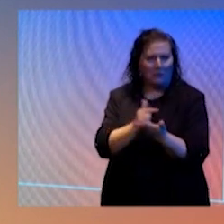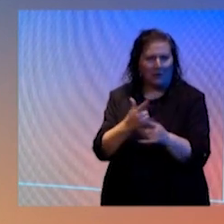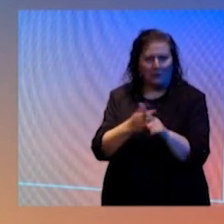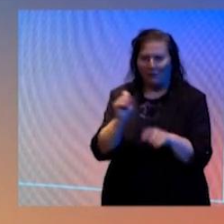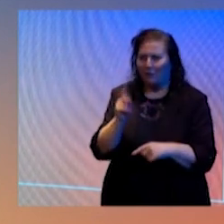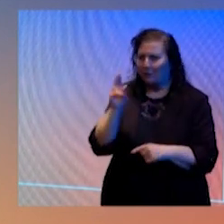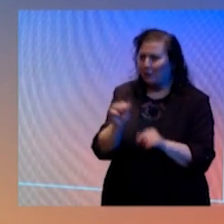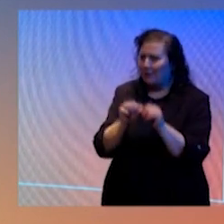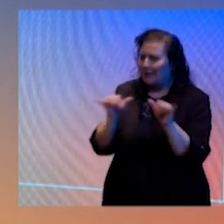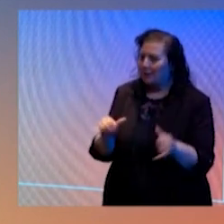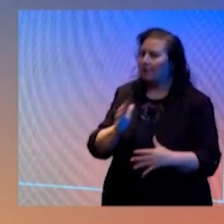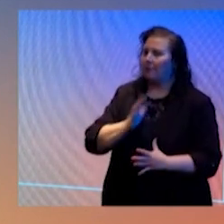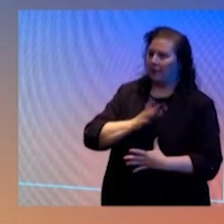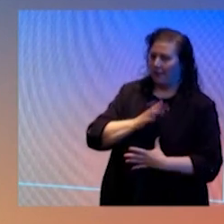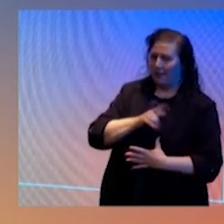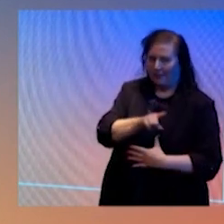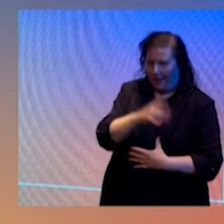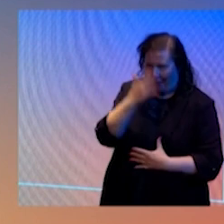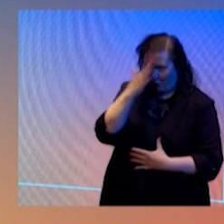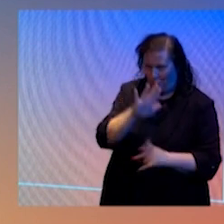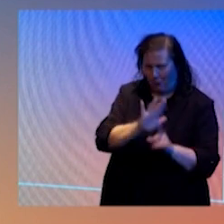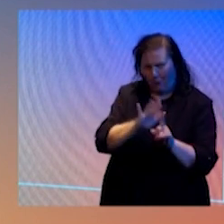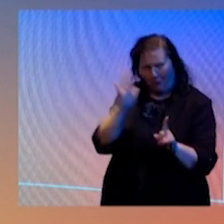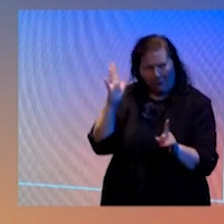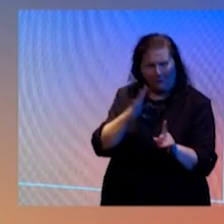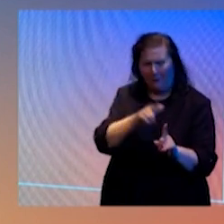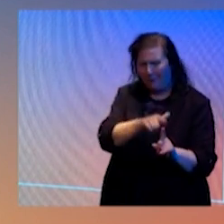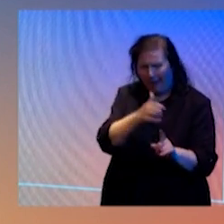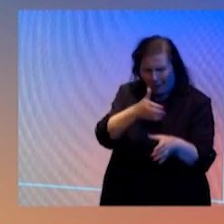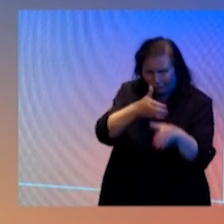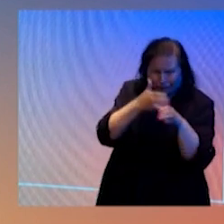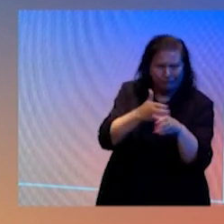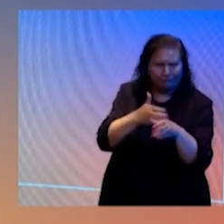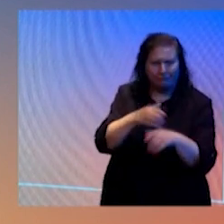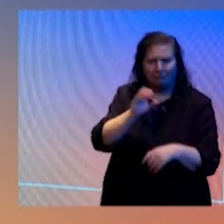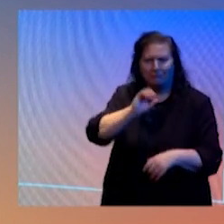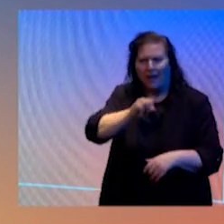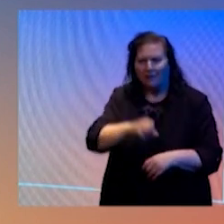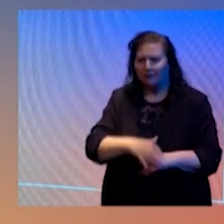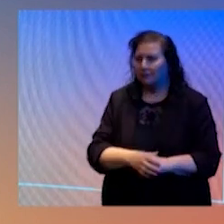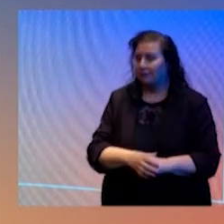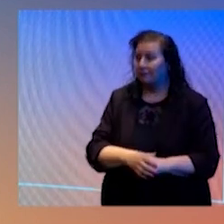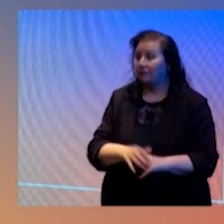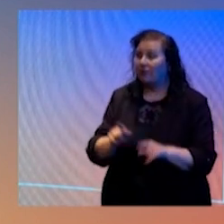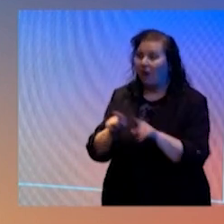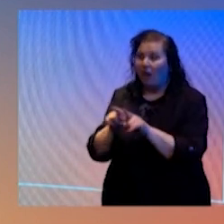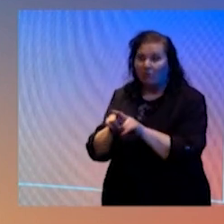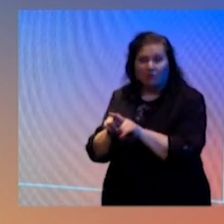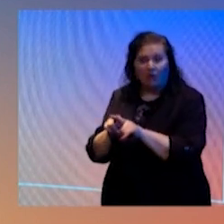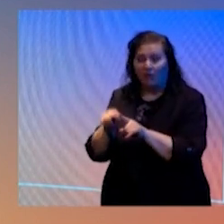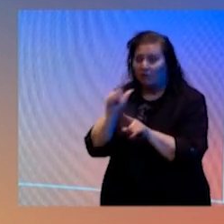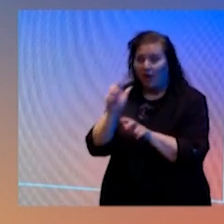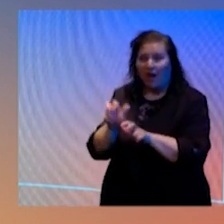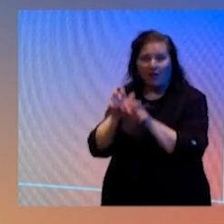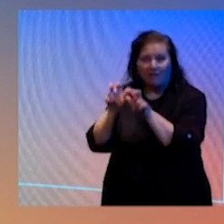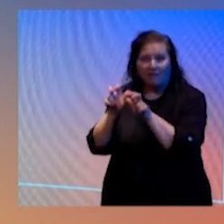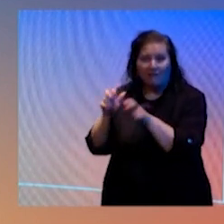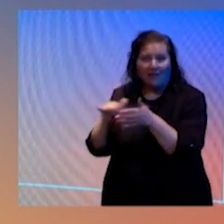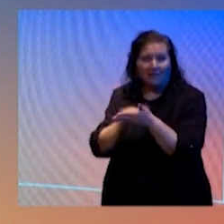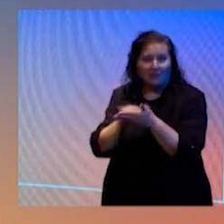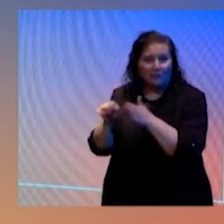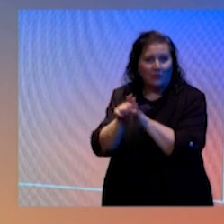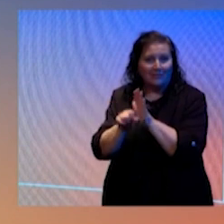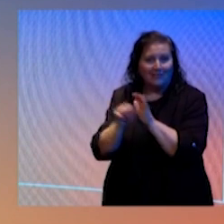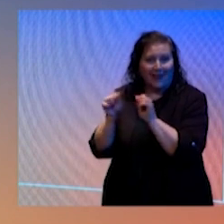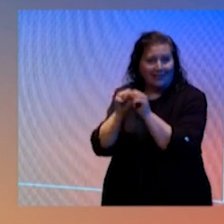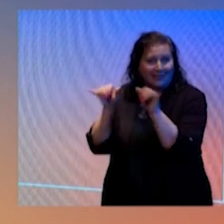something special, something spectacular about you. But also, if we don't keep investing in this jewel, it will